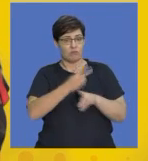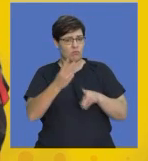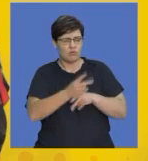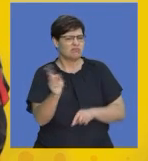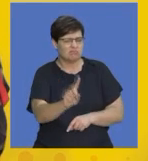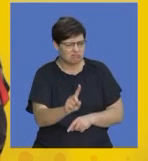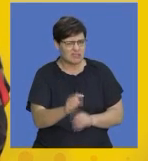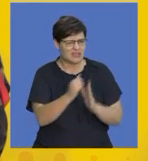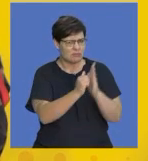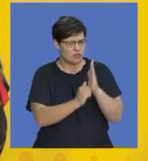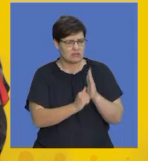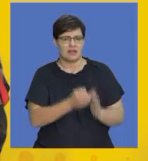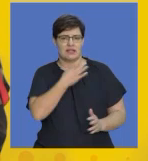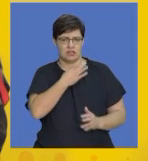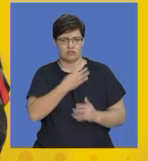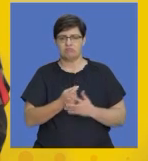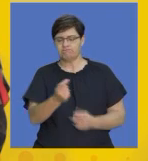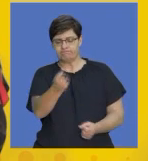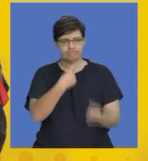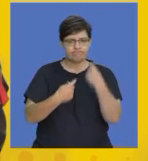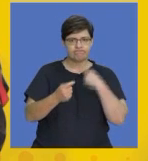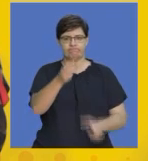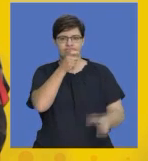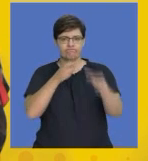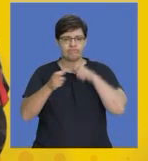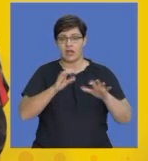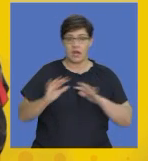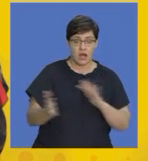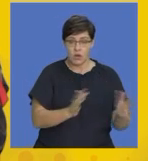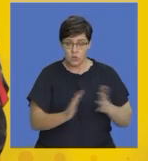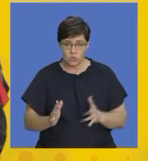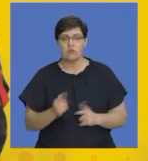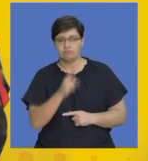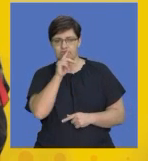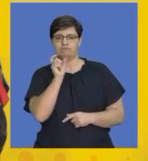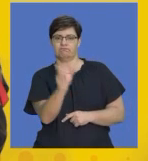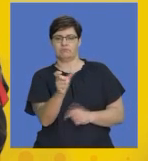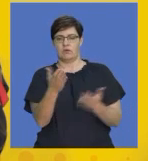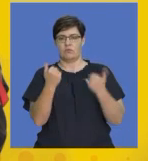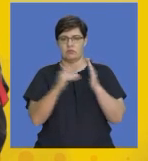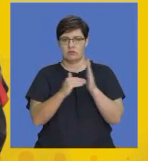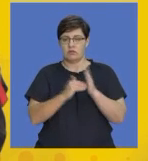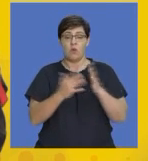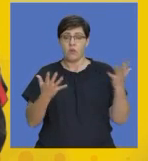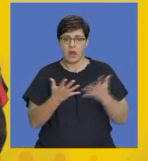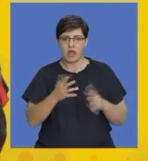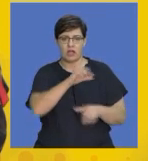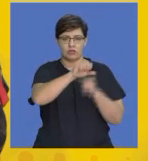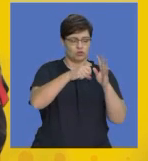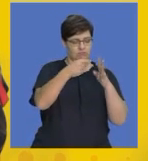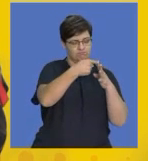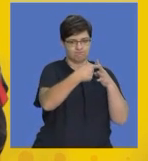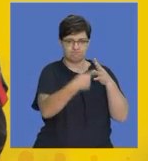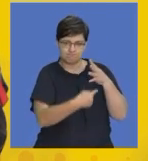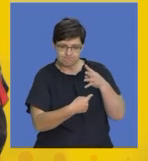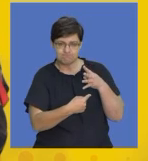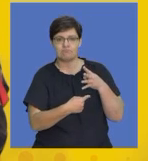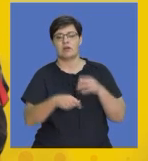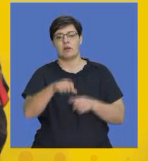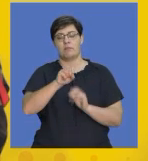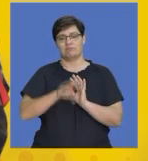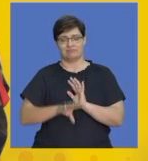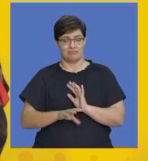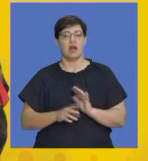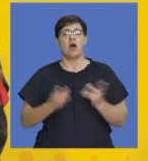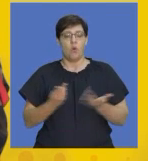English. All you need to do to send us your questions and comments is search for Was a Matrix on all social media platforms as well as